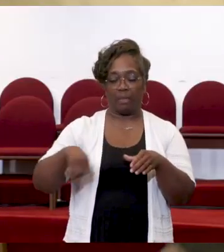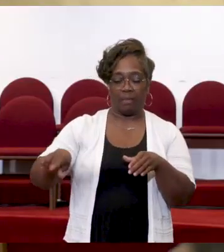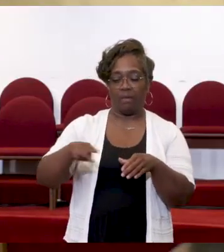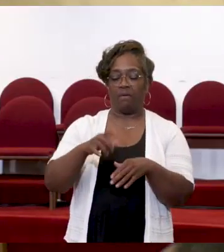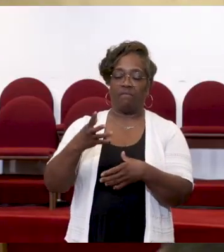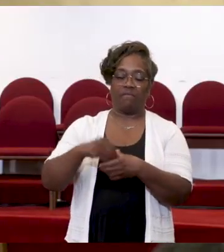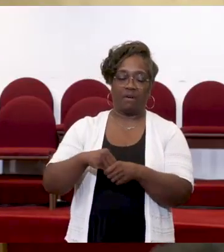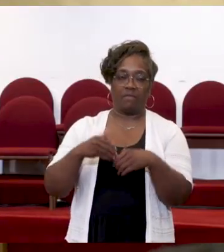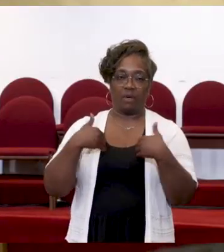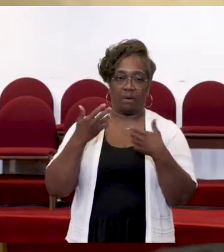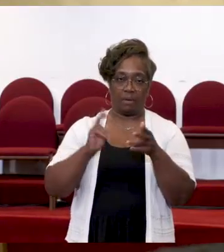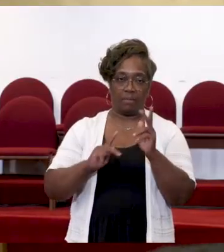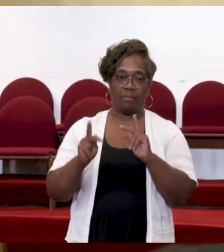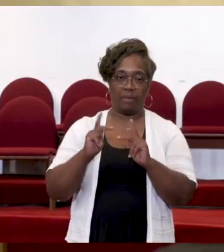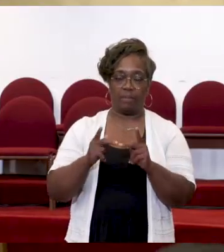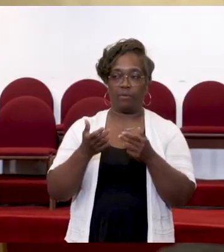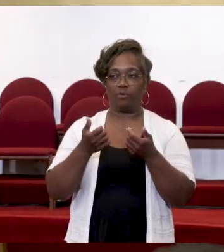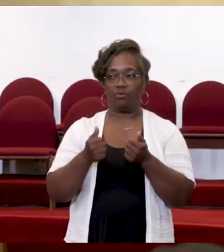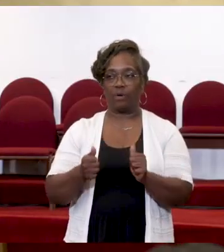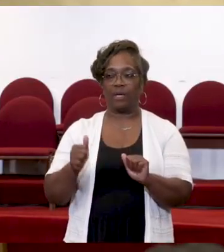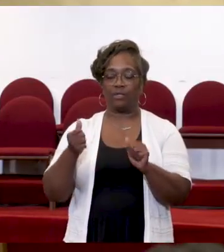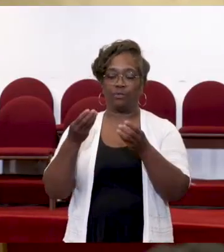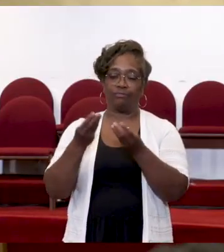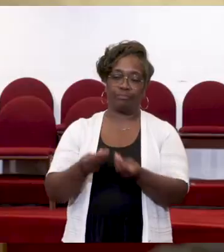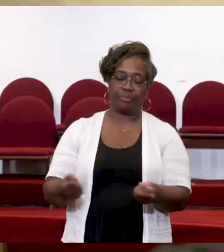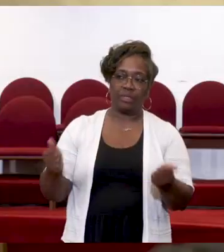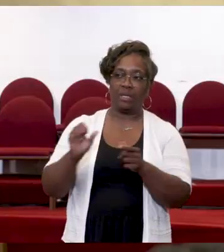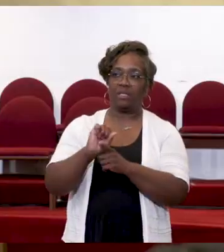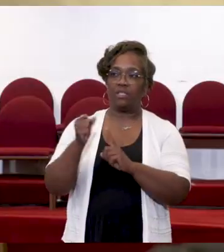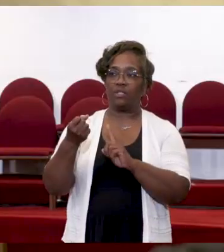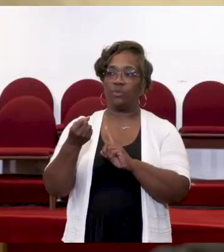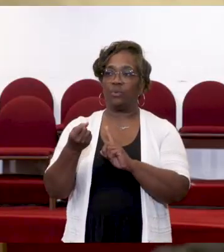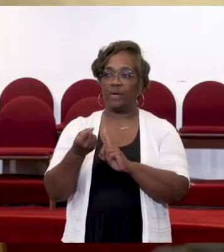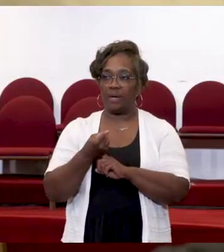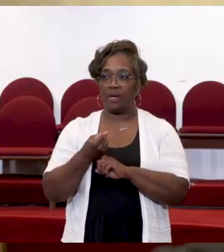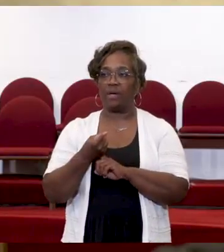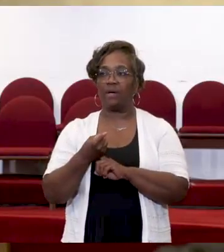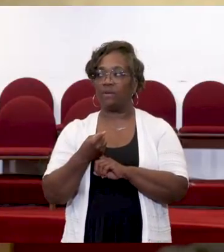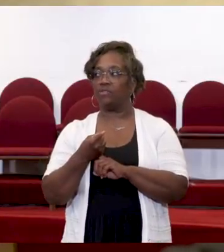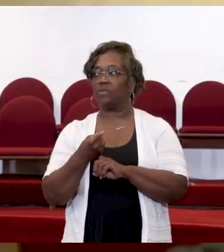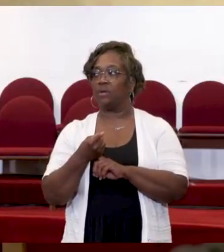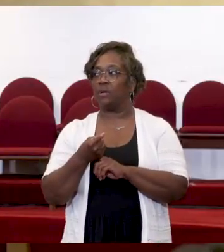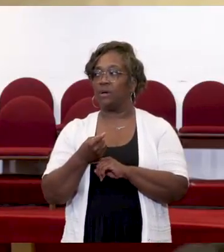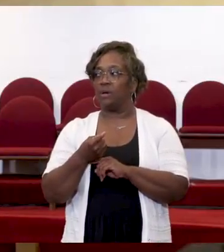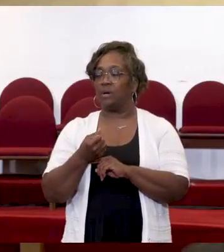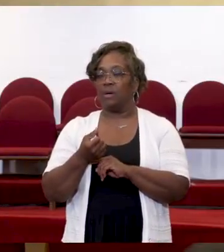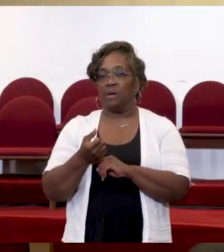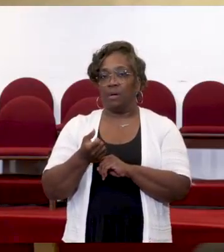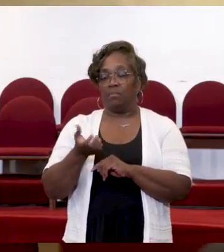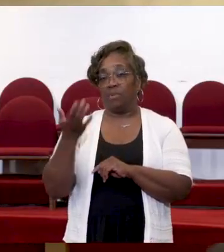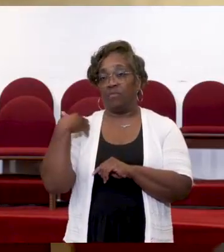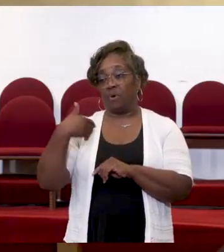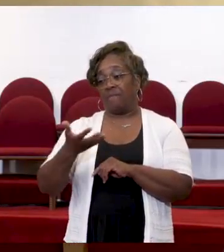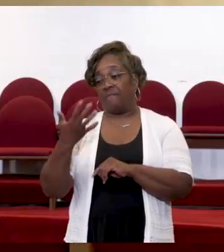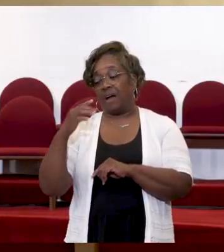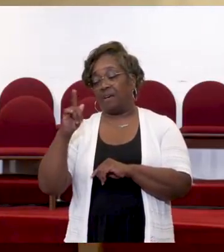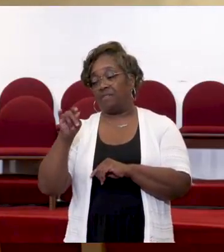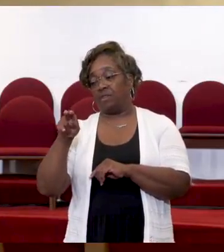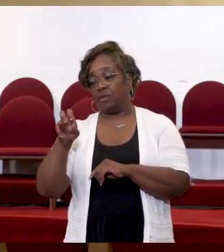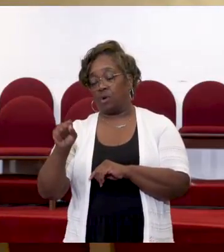young people to diffuse the situation. We just expanded from 5 zones to 7